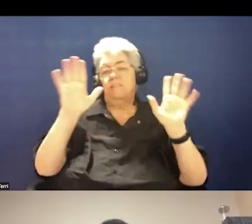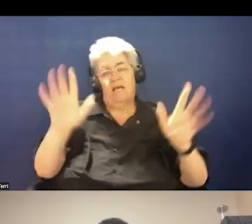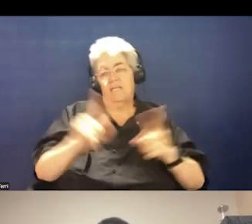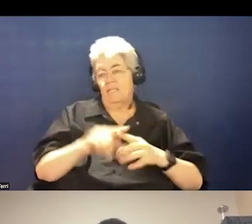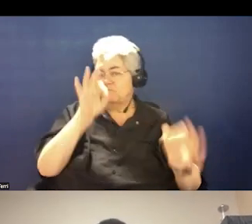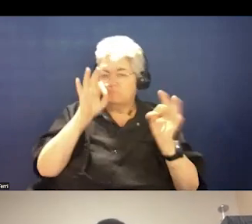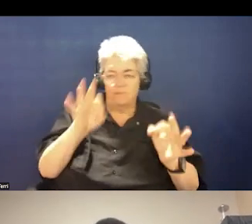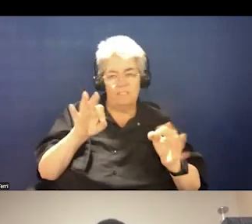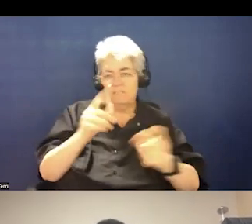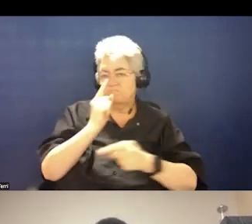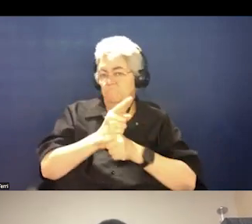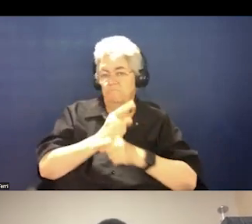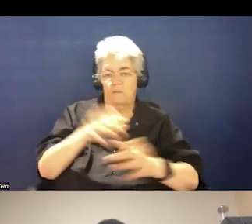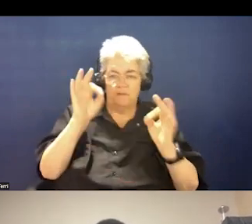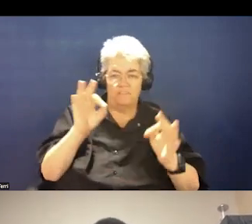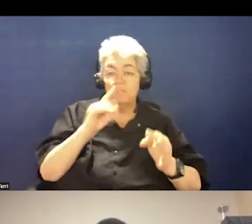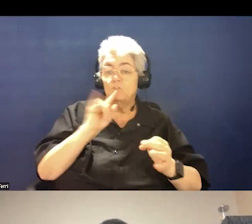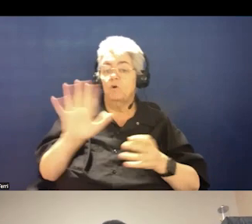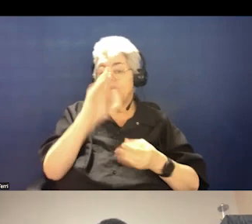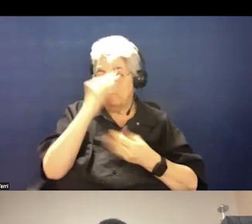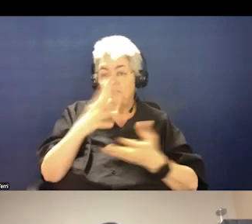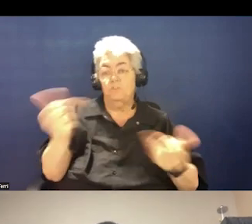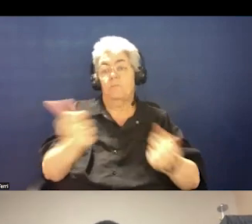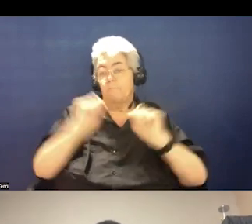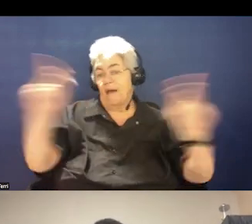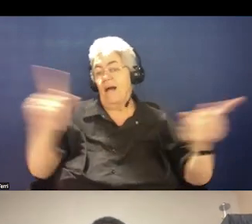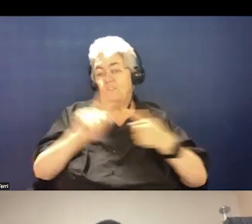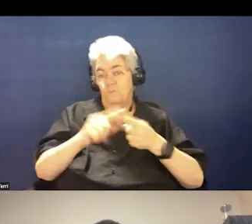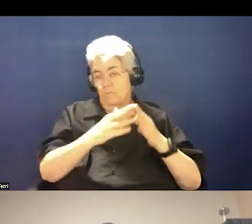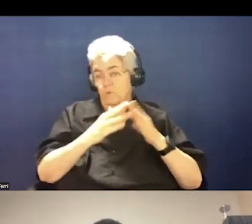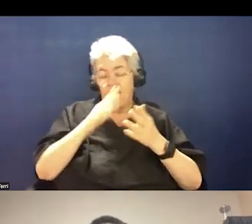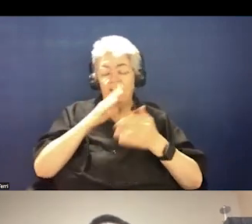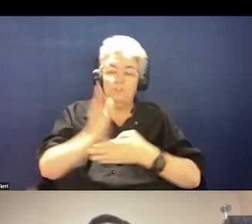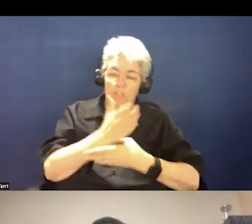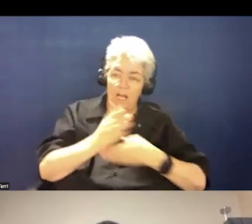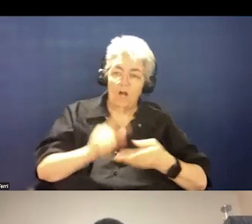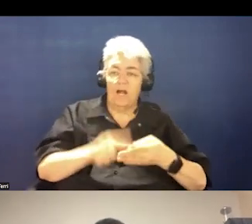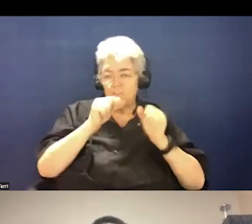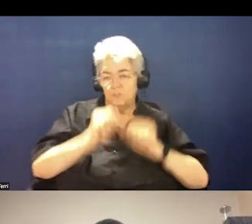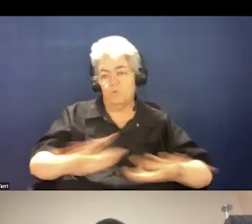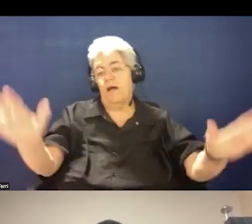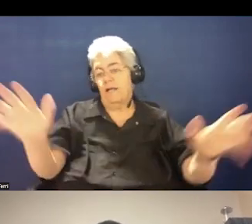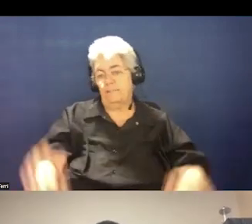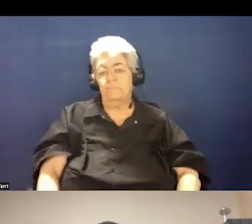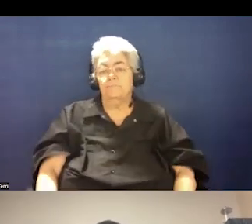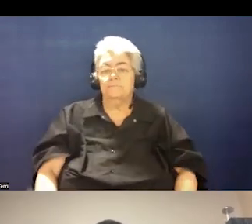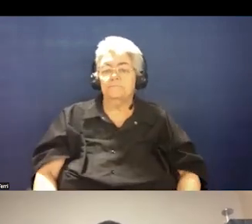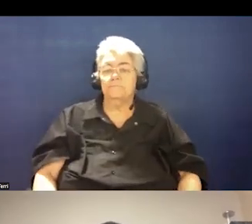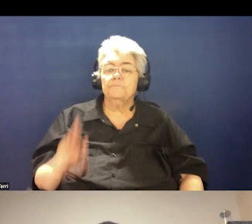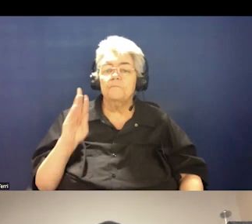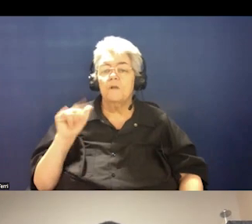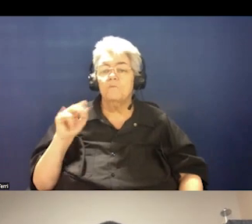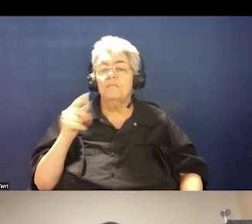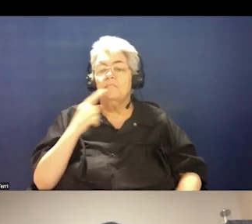that information and go back to your communities and share it and spread it. Stephanie, thank you so much. And